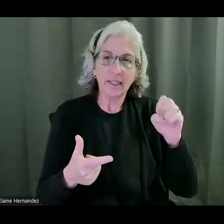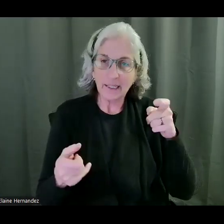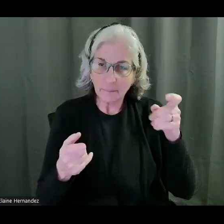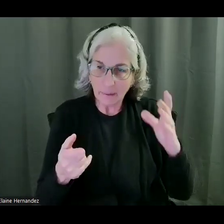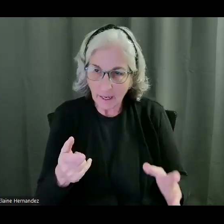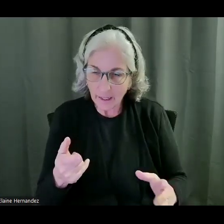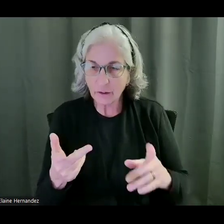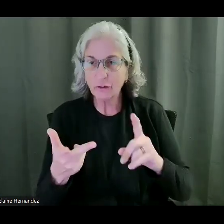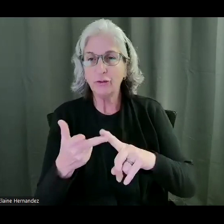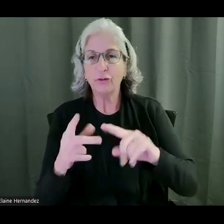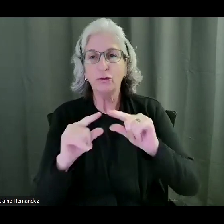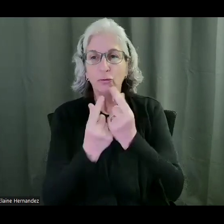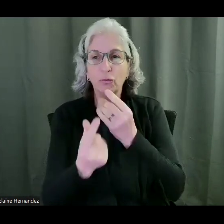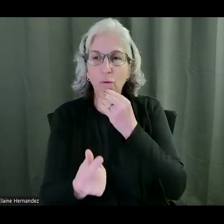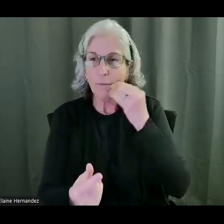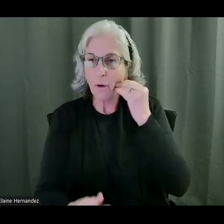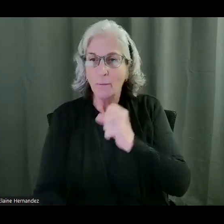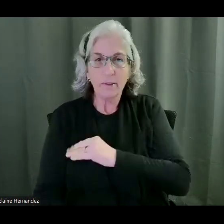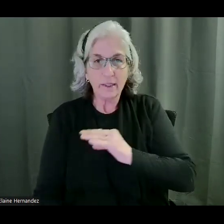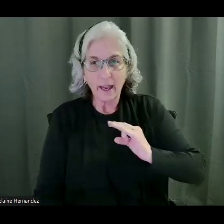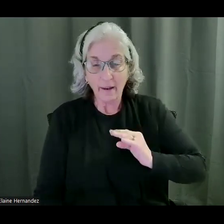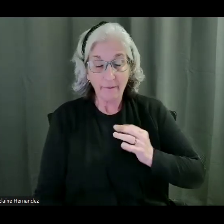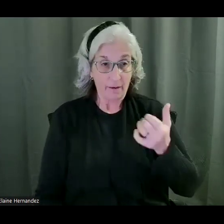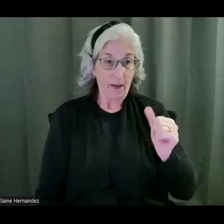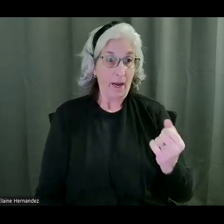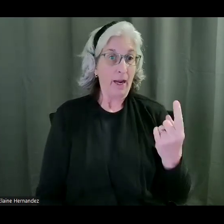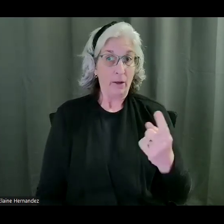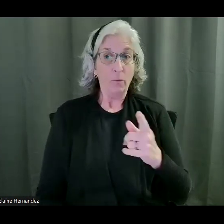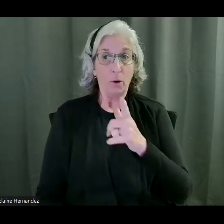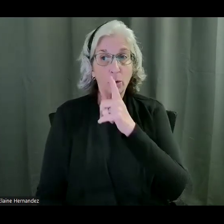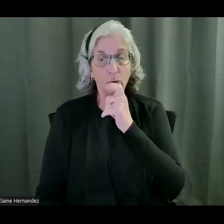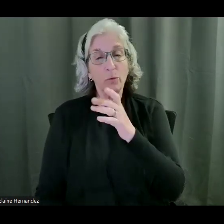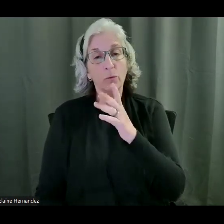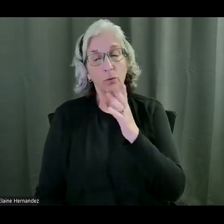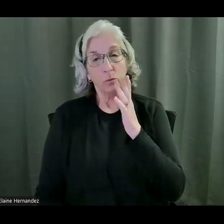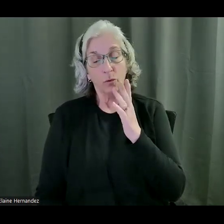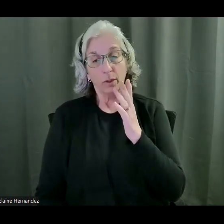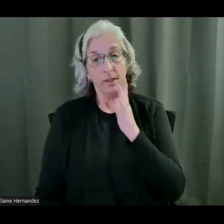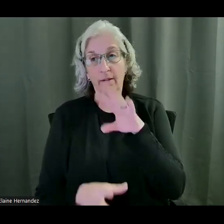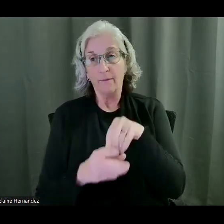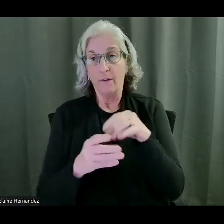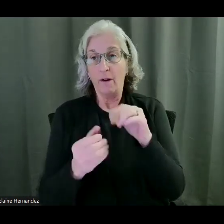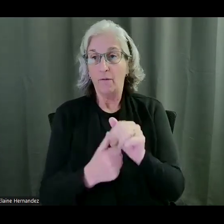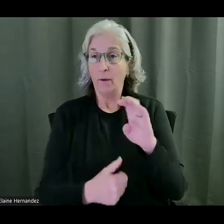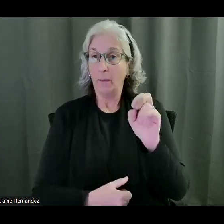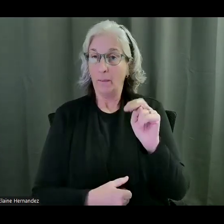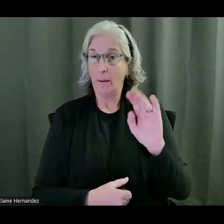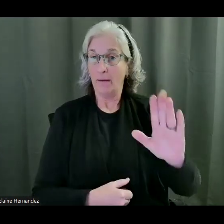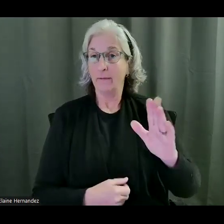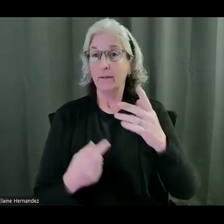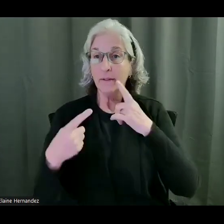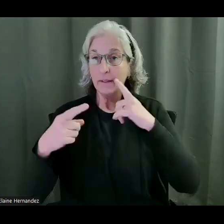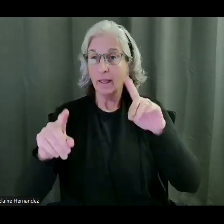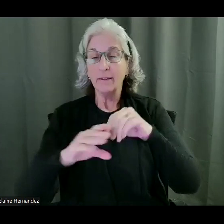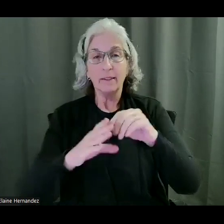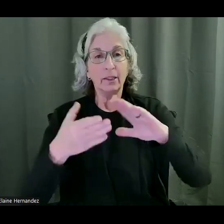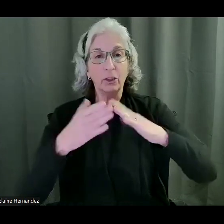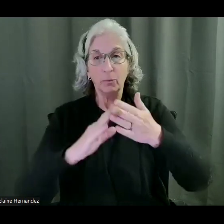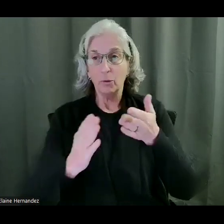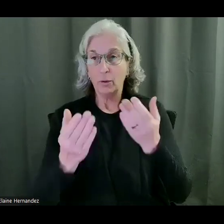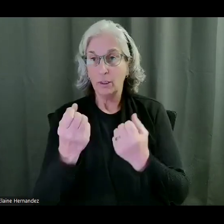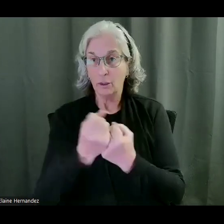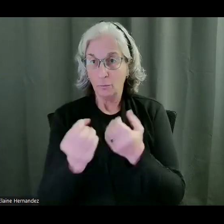that's relevant to Ben's success in community support services. And then the vocational